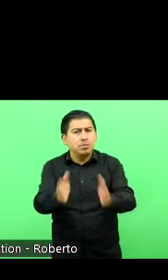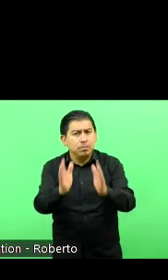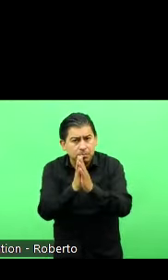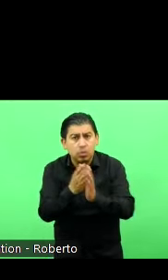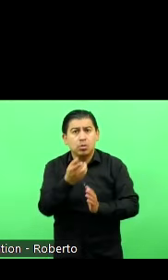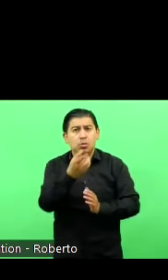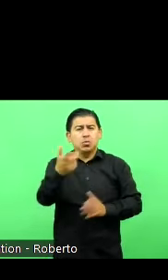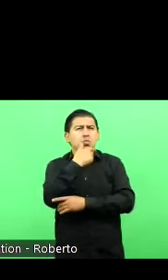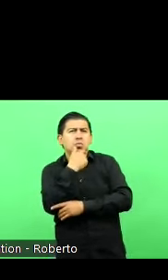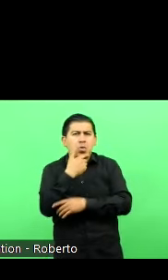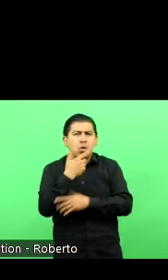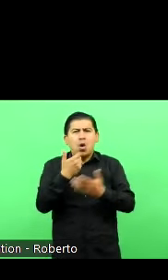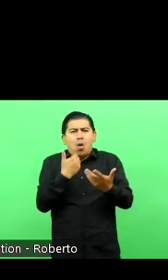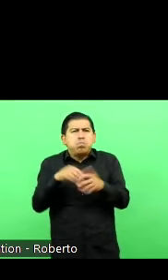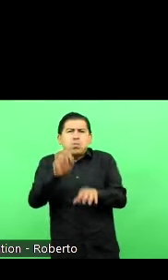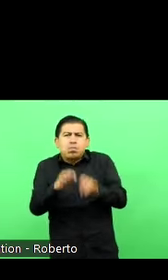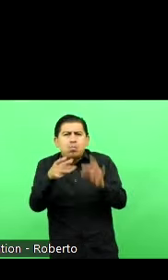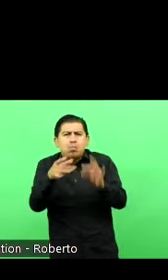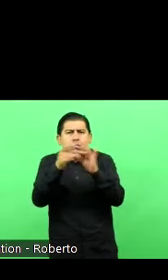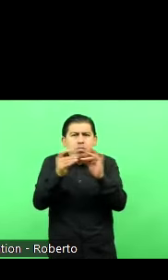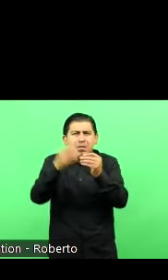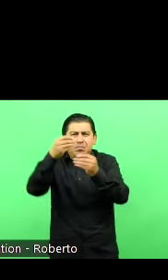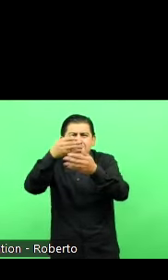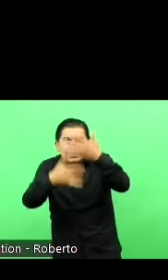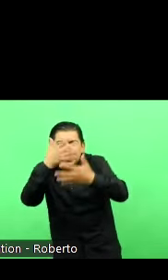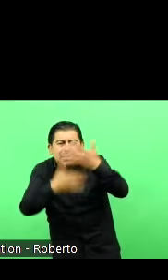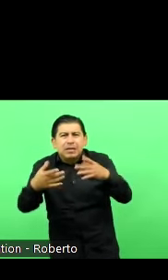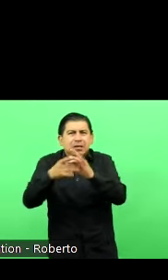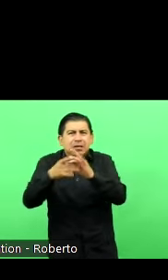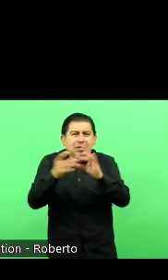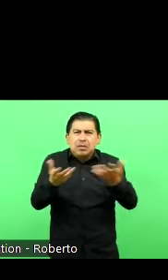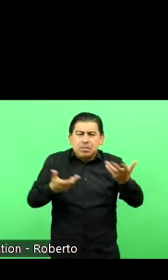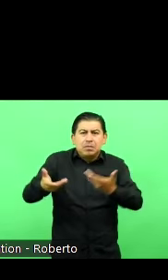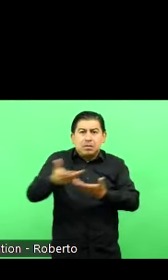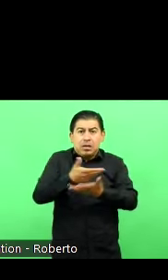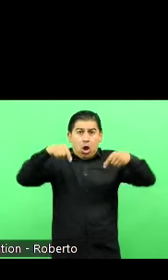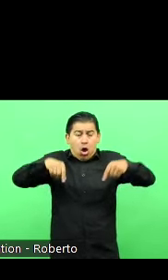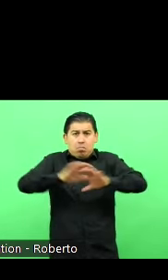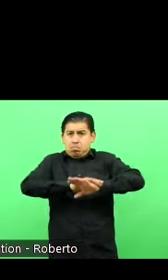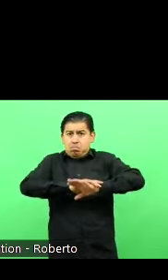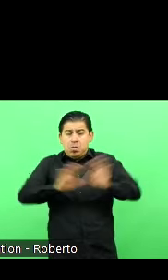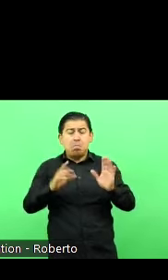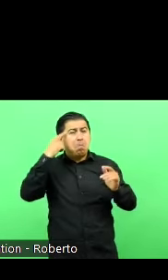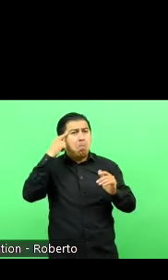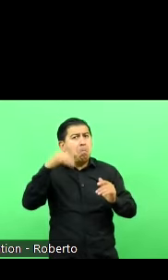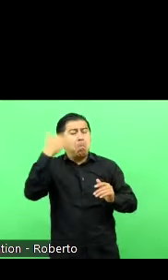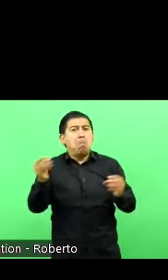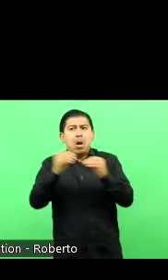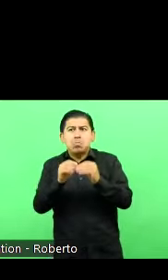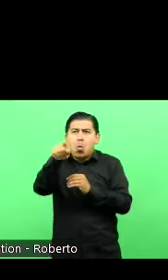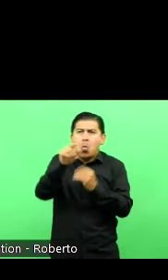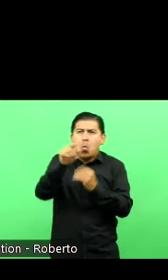that will extend beyond this training. Please consider how the knowledge gained here can